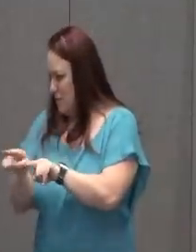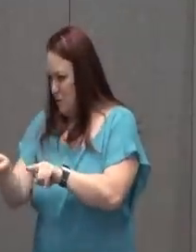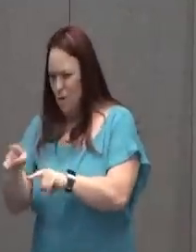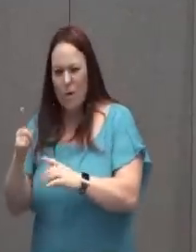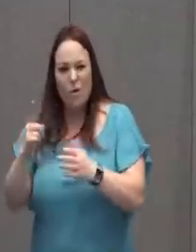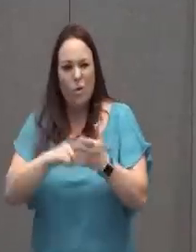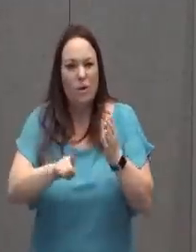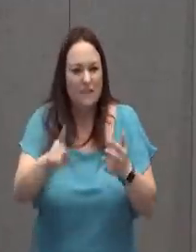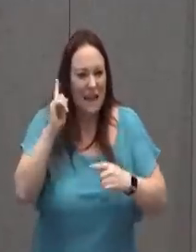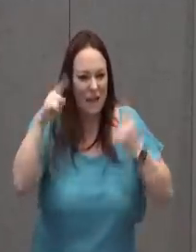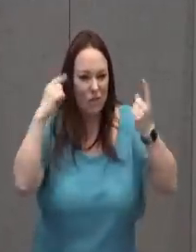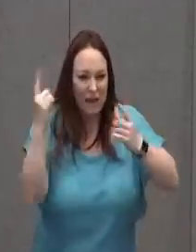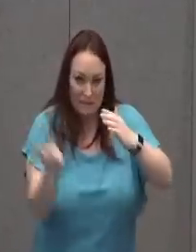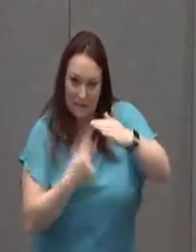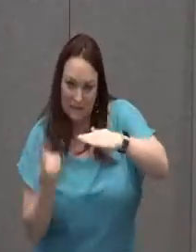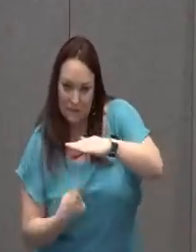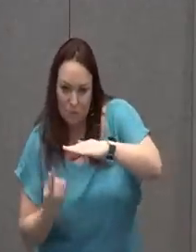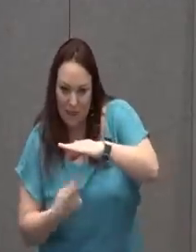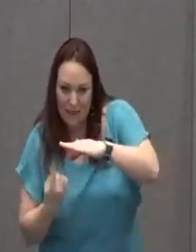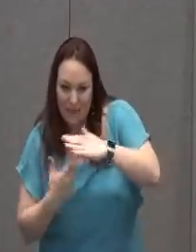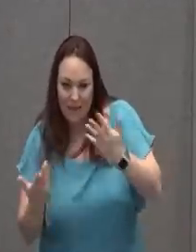spinning thing was?